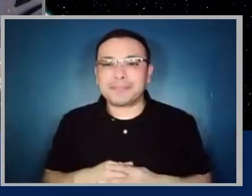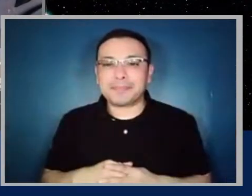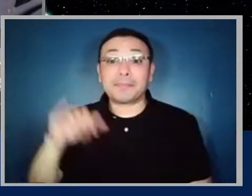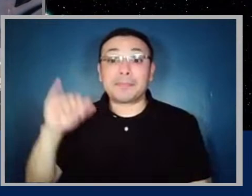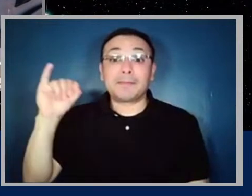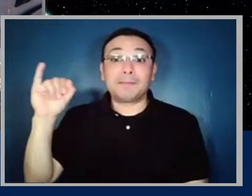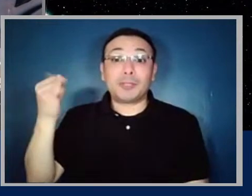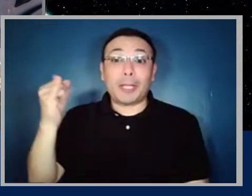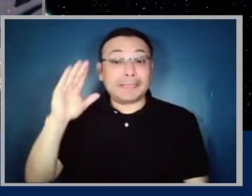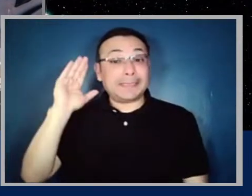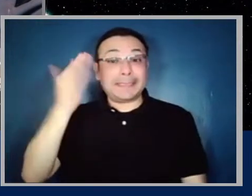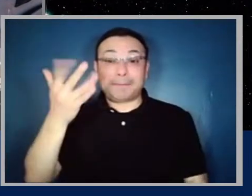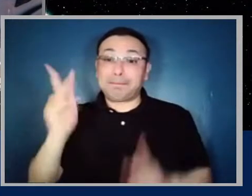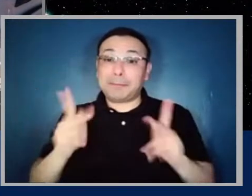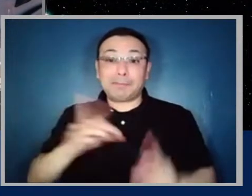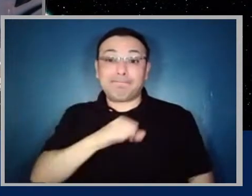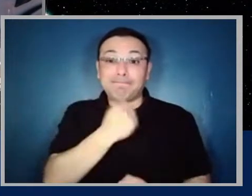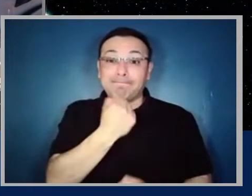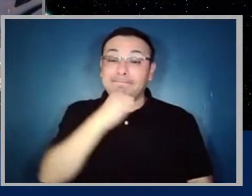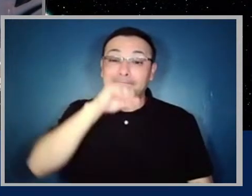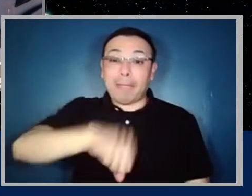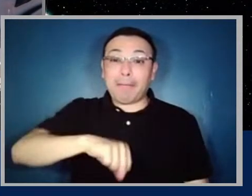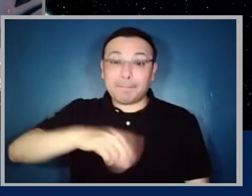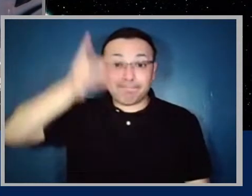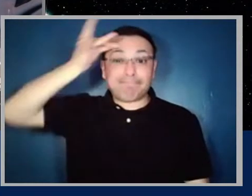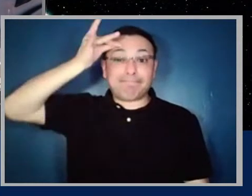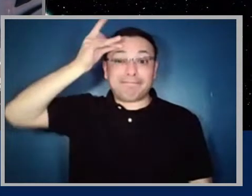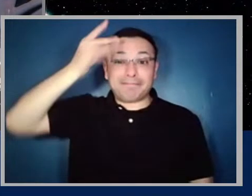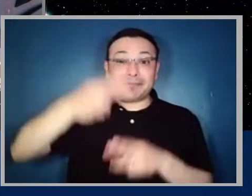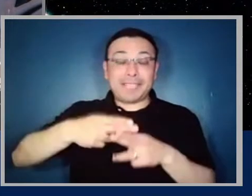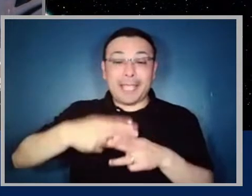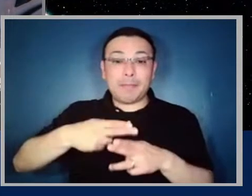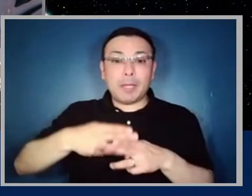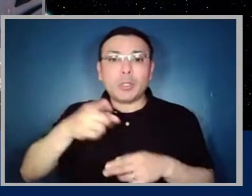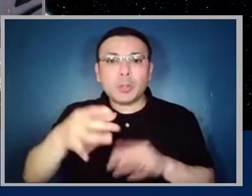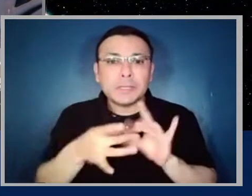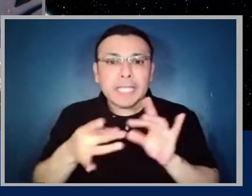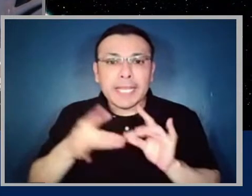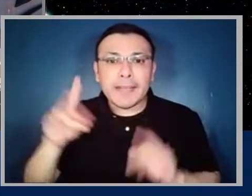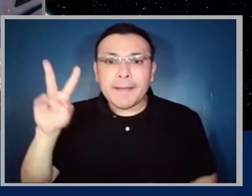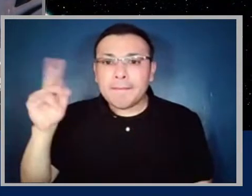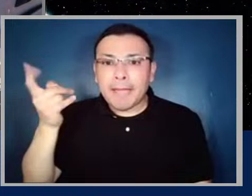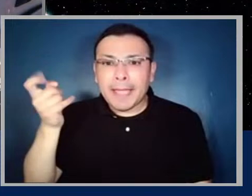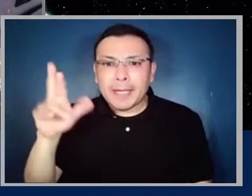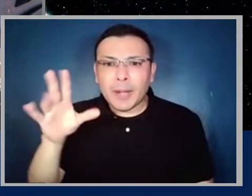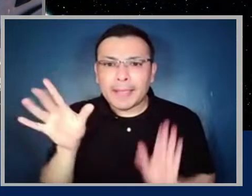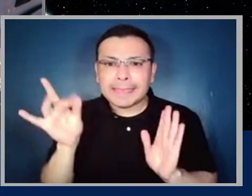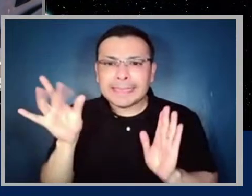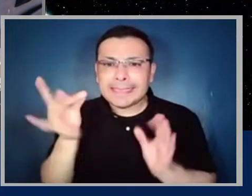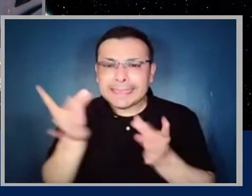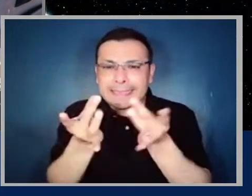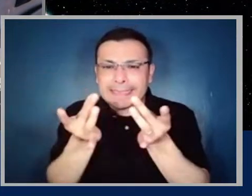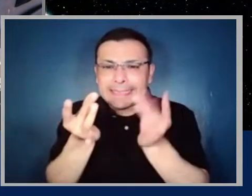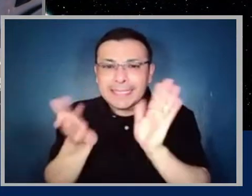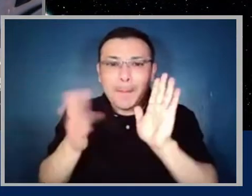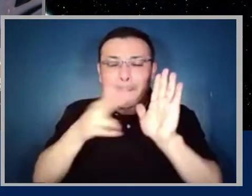Yeah. Speaking of stickers, you were talking about the Vader sticker, but we were also talking about having a capsule that you can